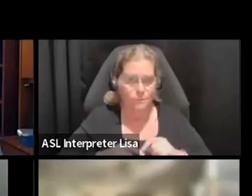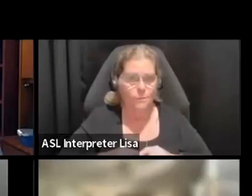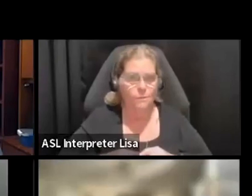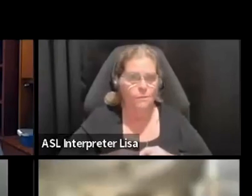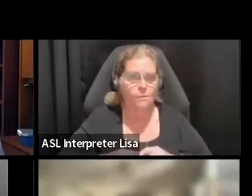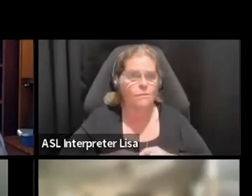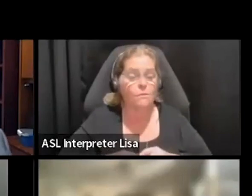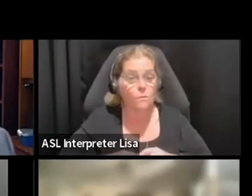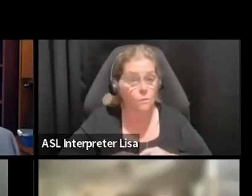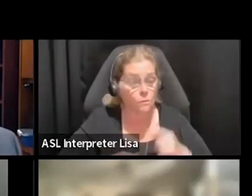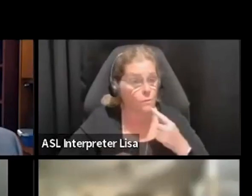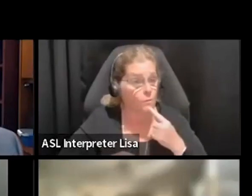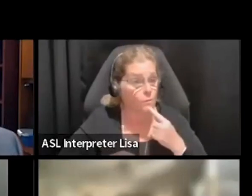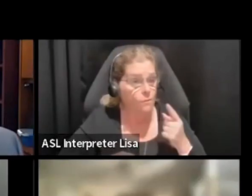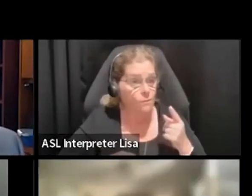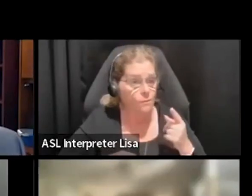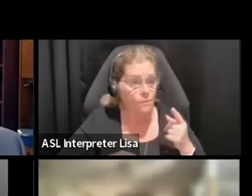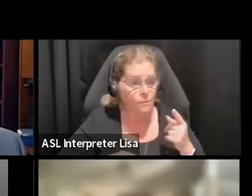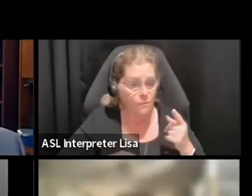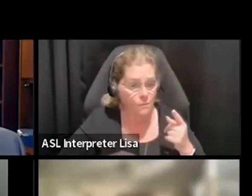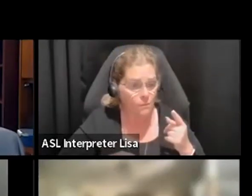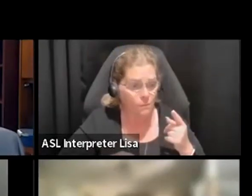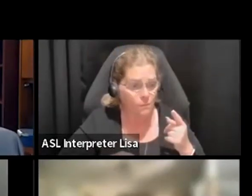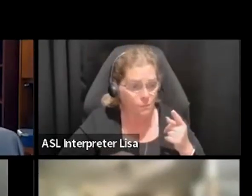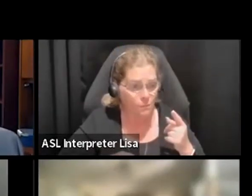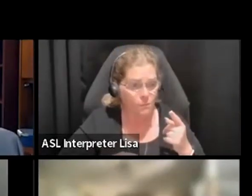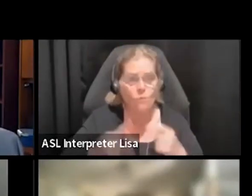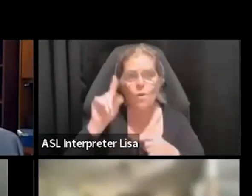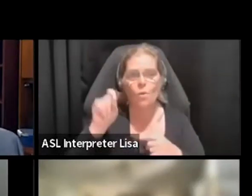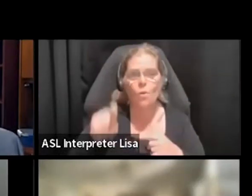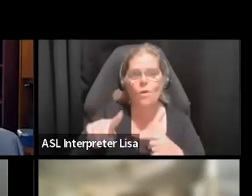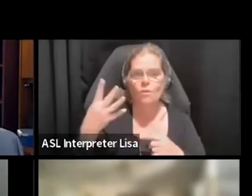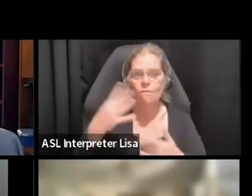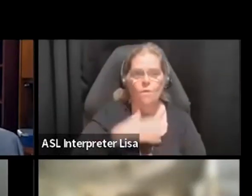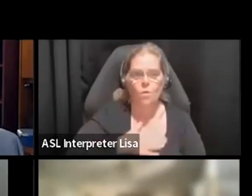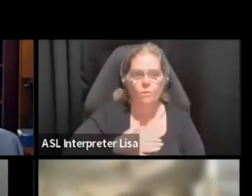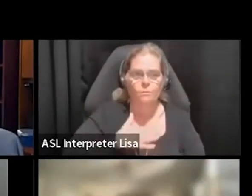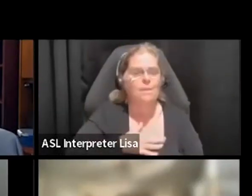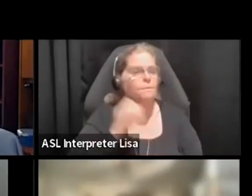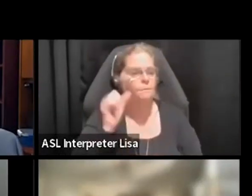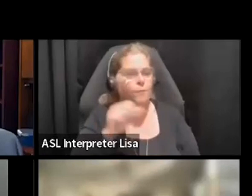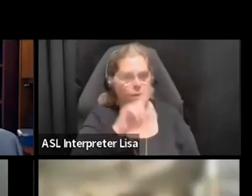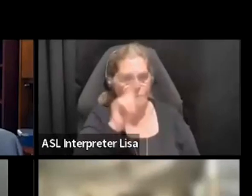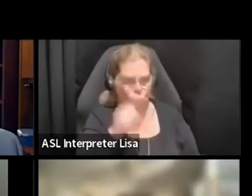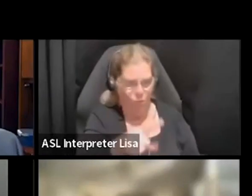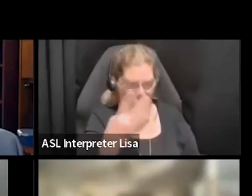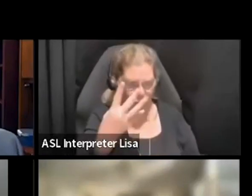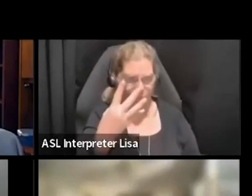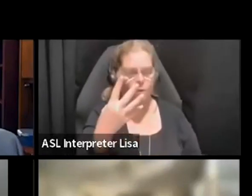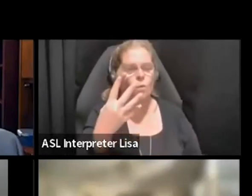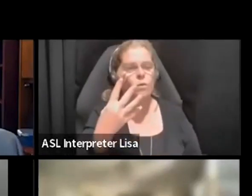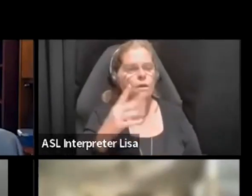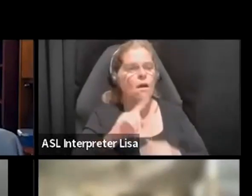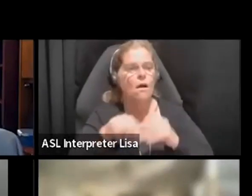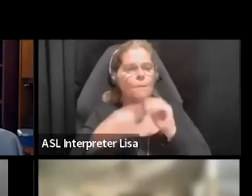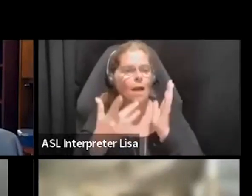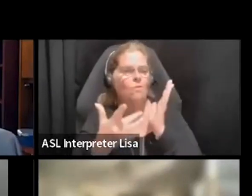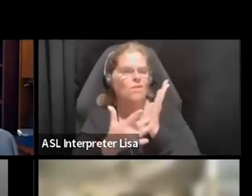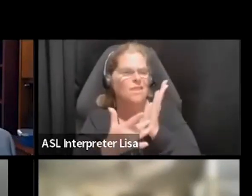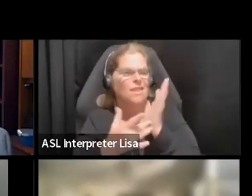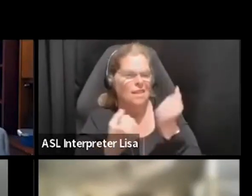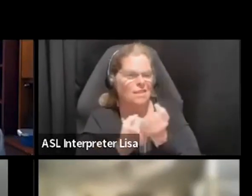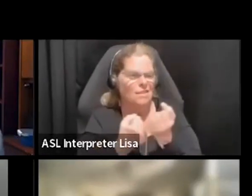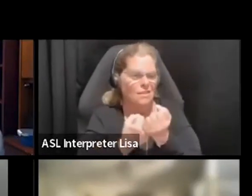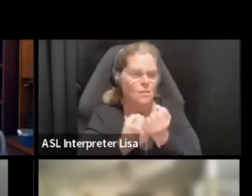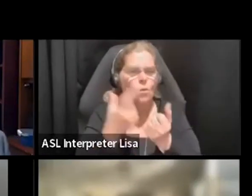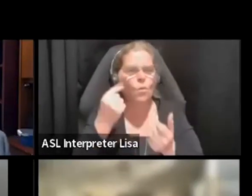I'm sorry? Do question 4, please. Question 4. Okay. This is about technical assistance. What knowledge